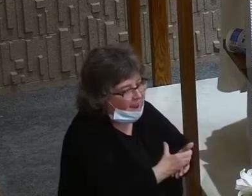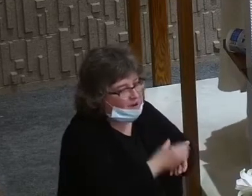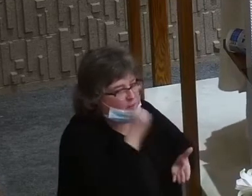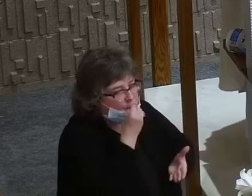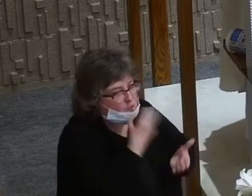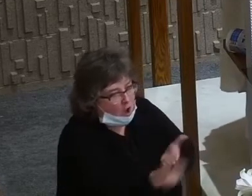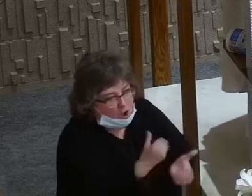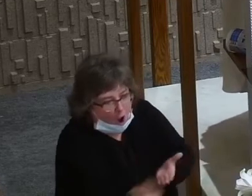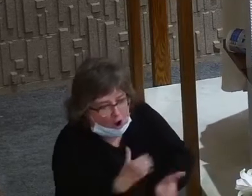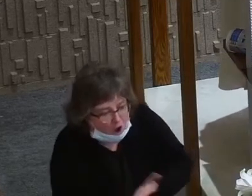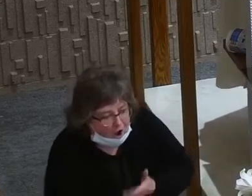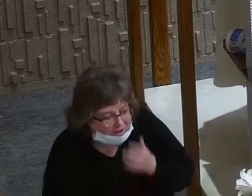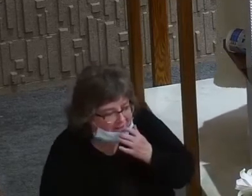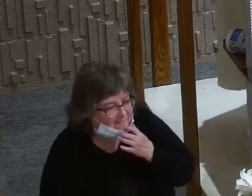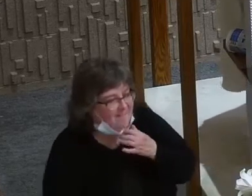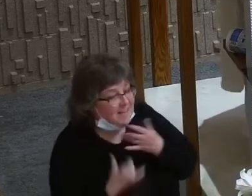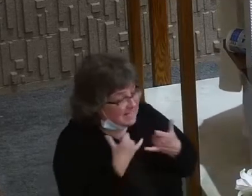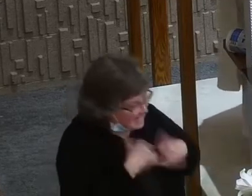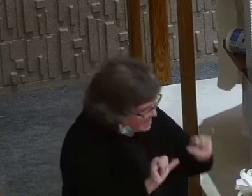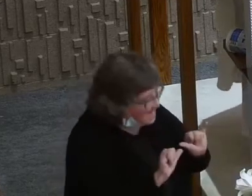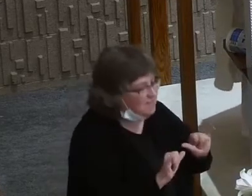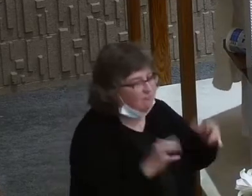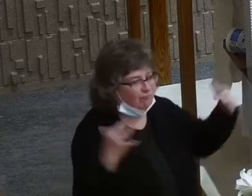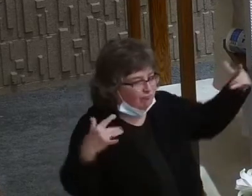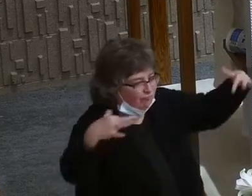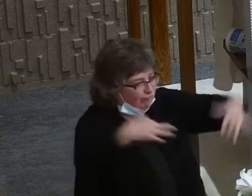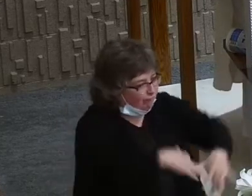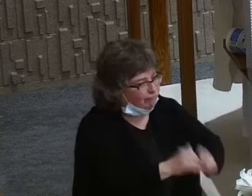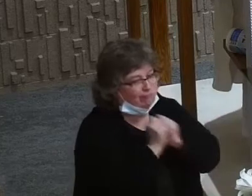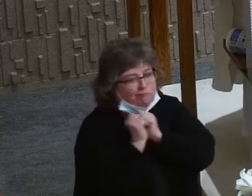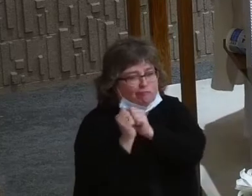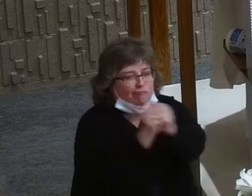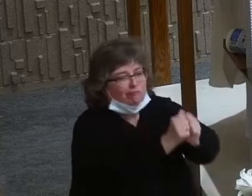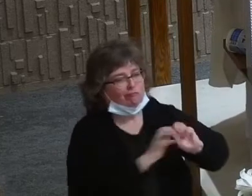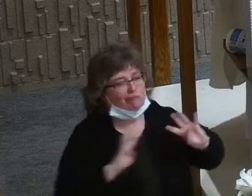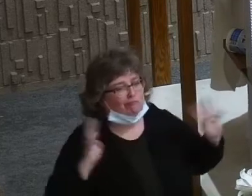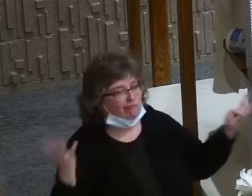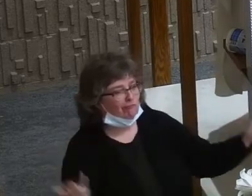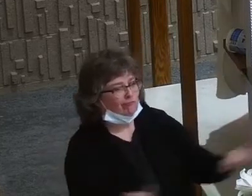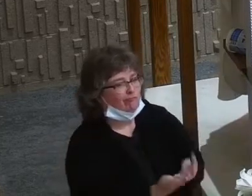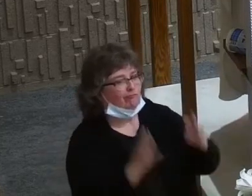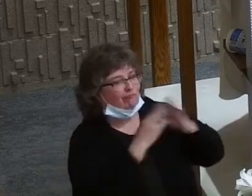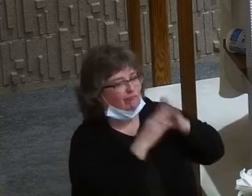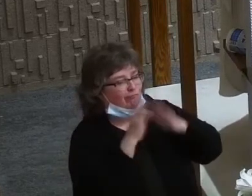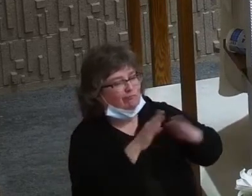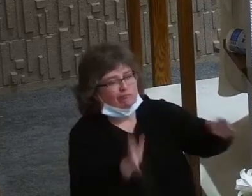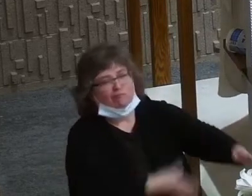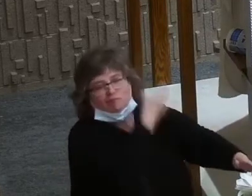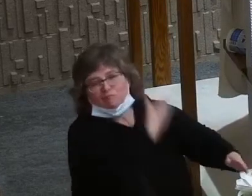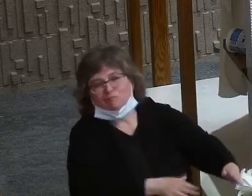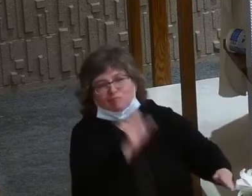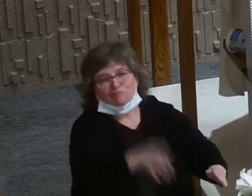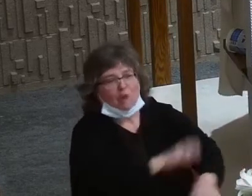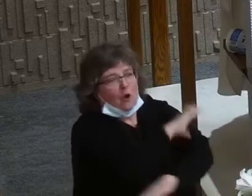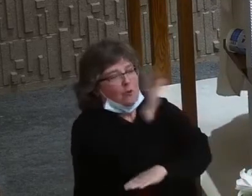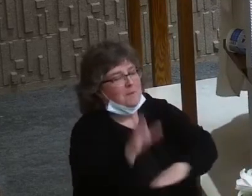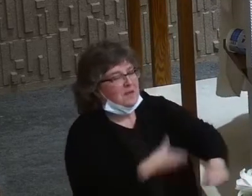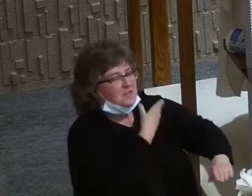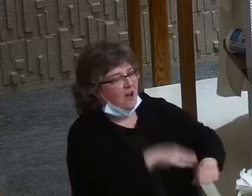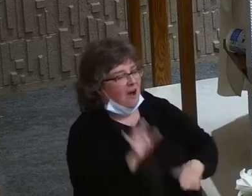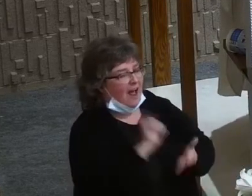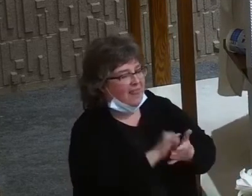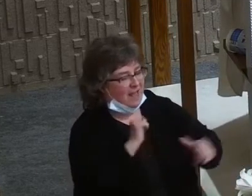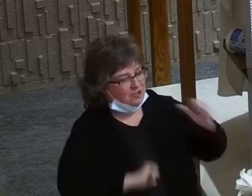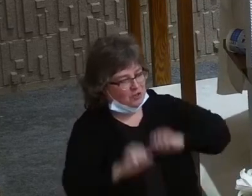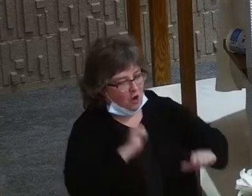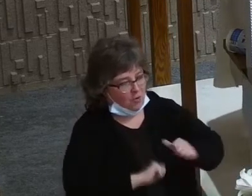hash was gone, you know, they still gathered in the circle in the town, and they sang their Christmas song